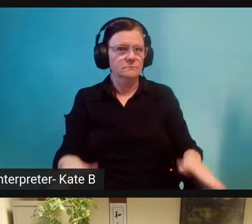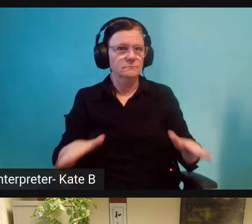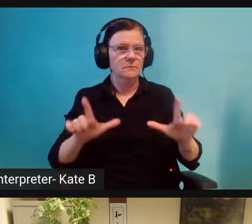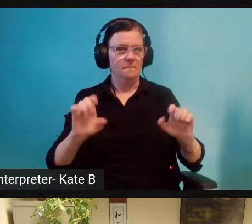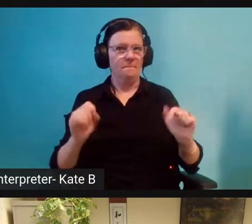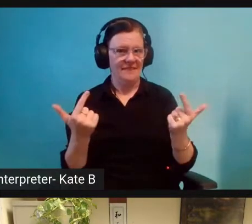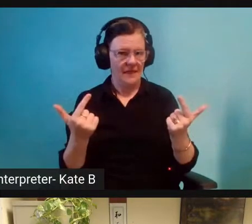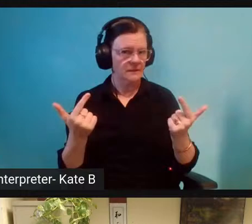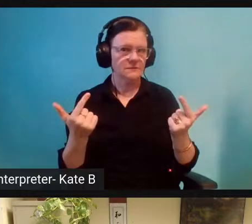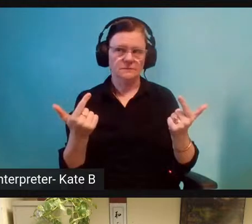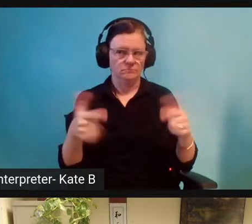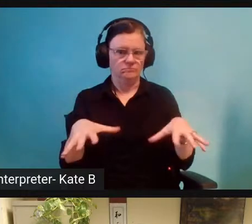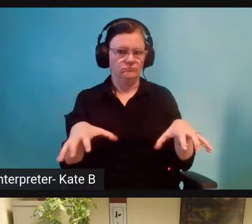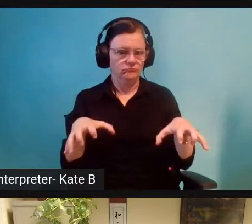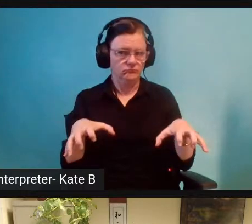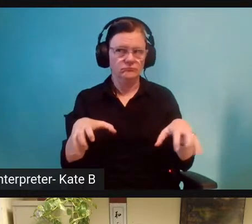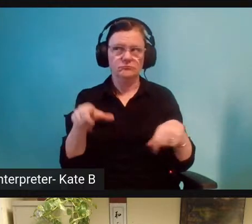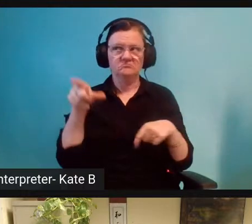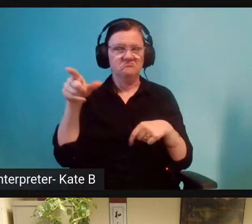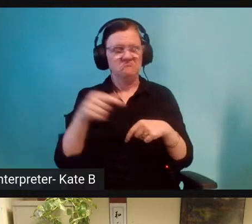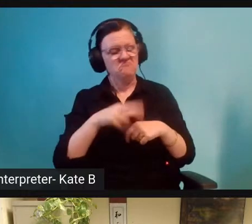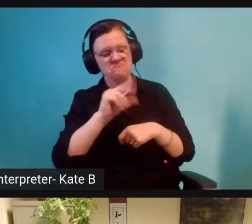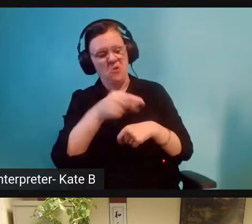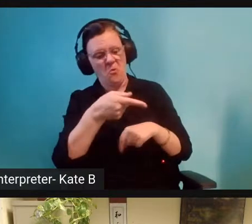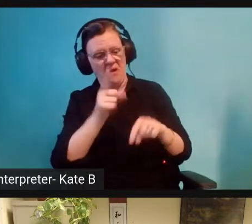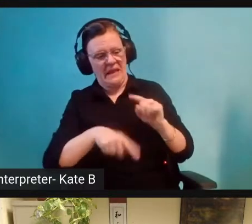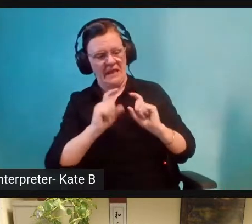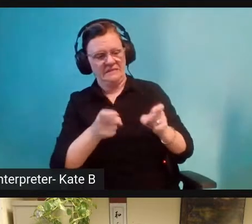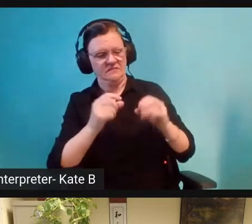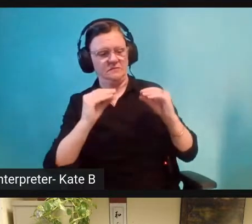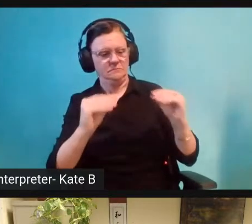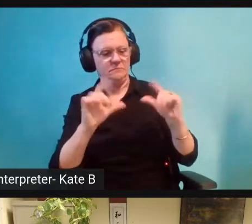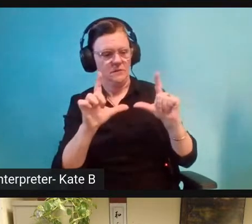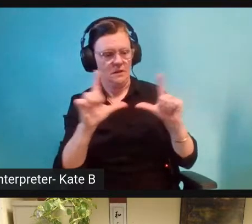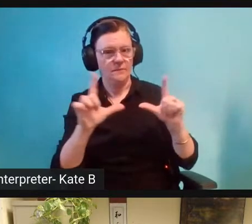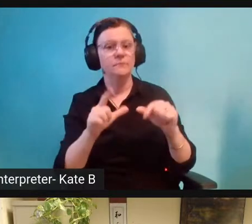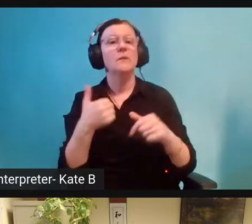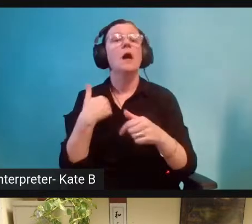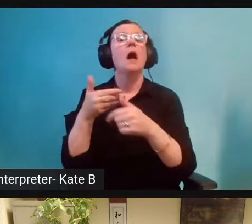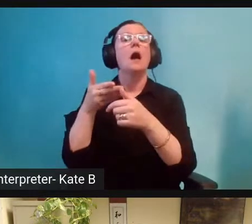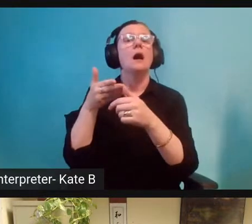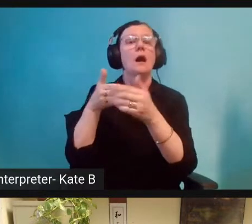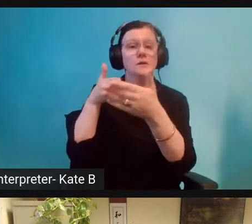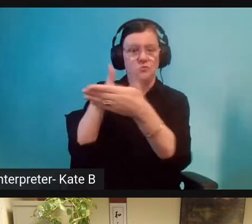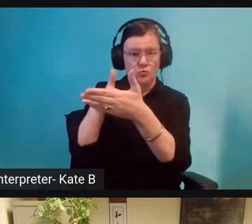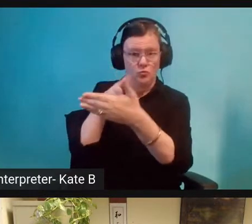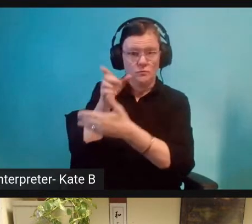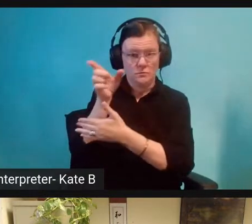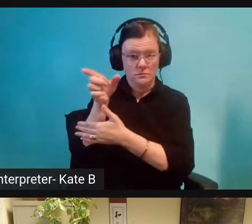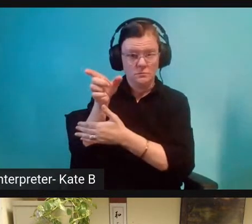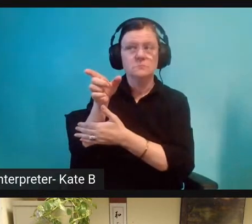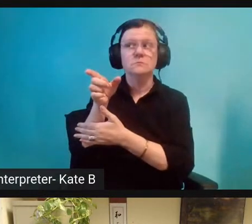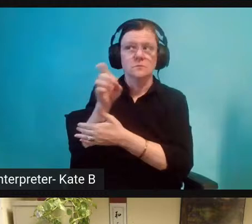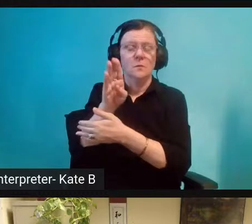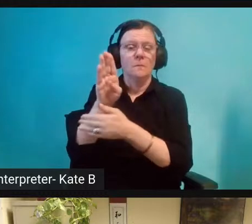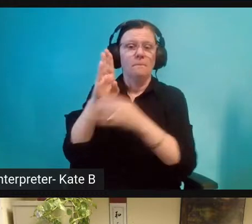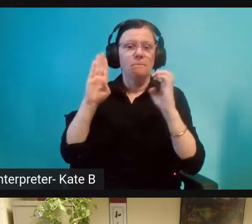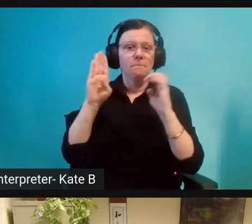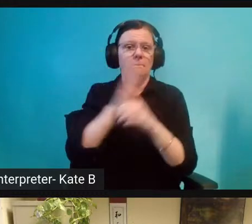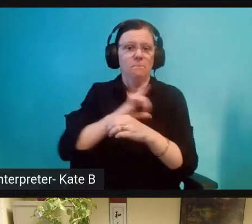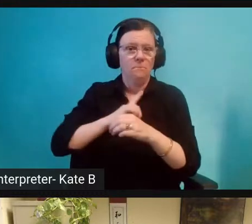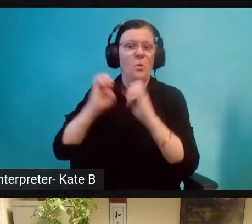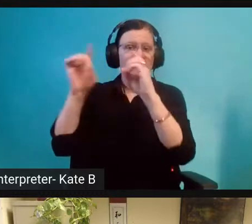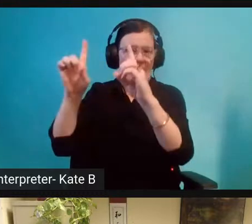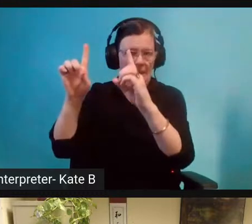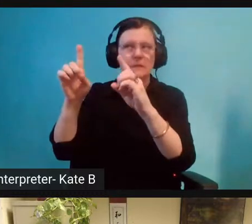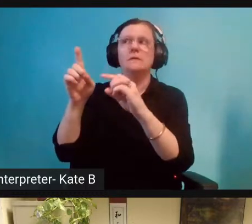lower extremities, sequelae of poliomyelitis, that I sued the Board of Ed and was able to ultimately get my